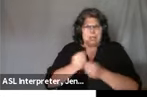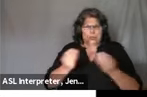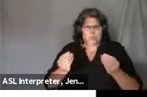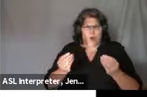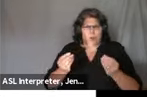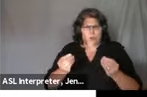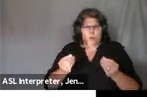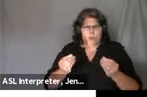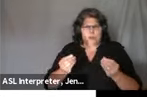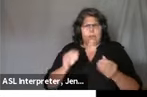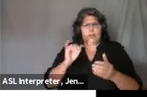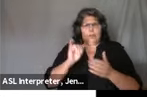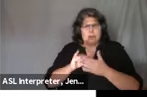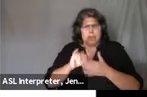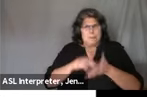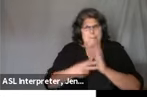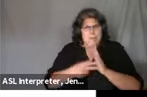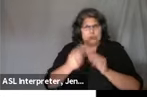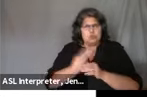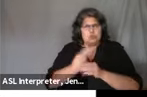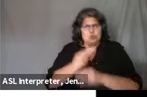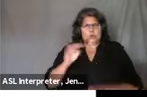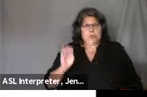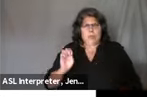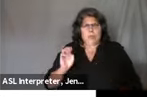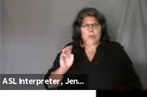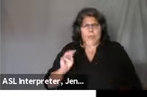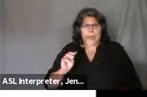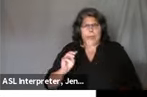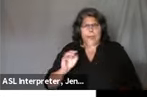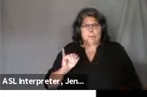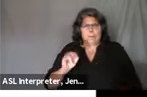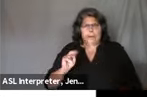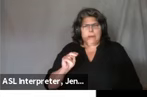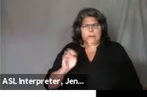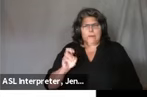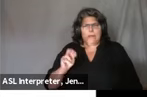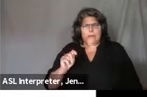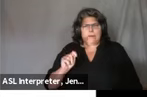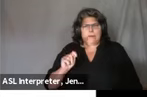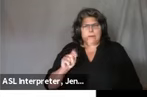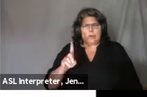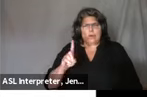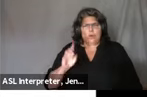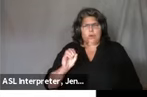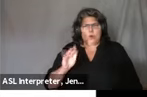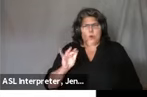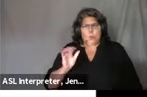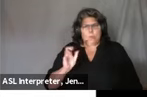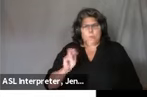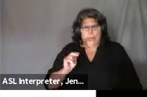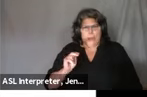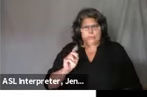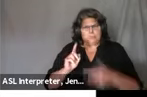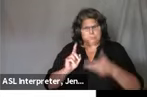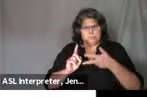Does that entail eminent domain? That's the second question. And